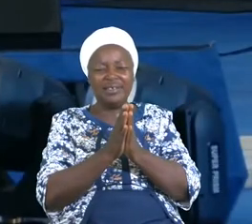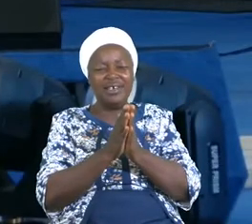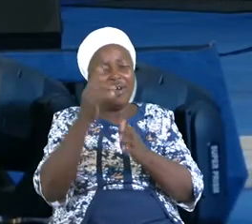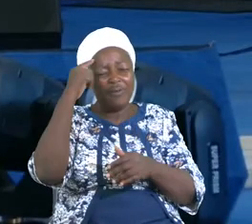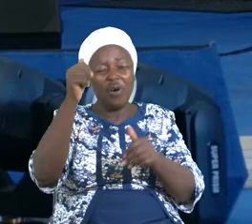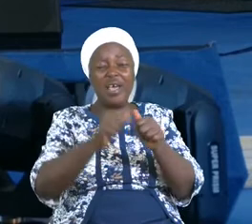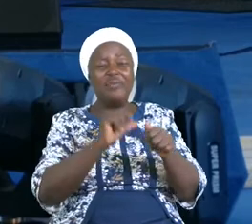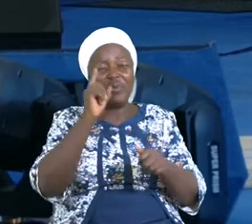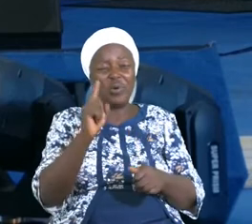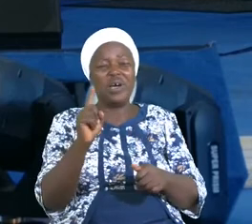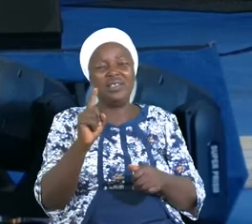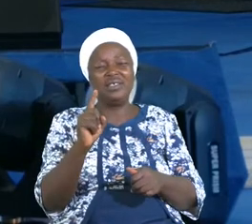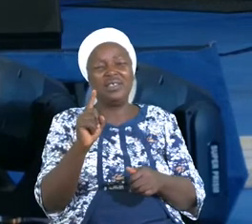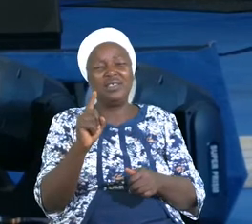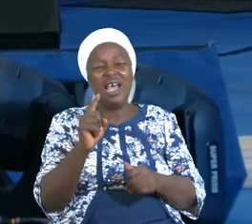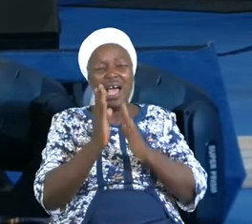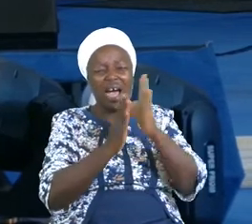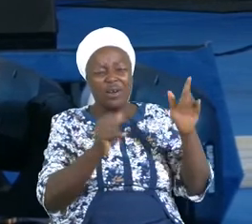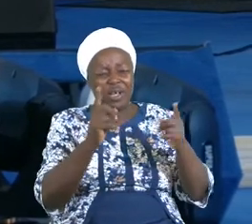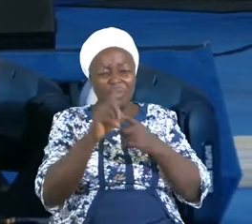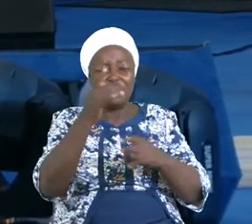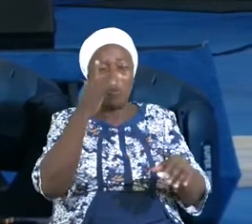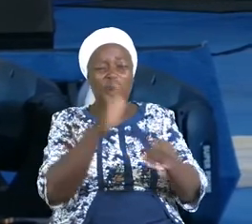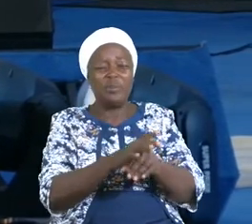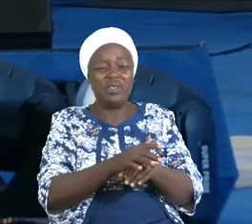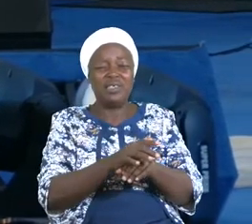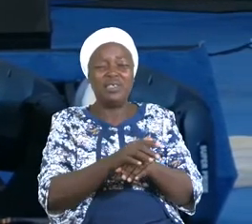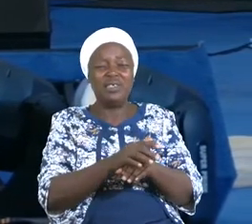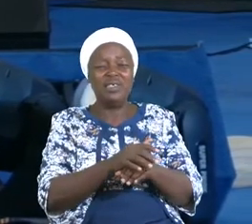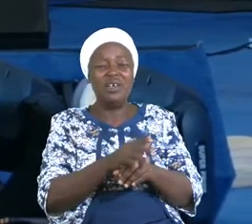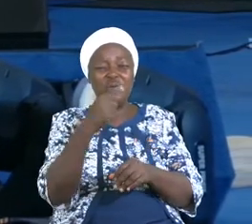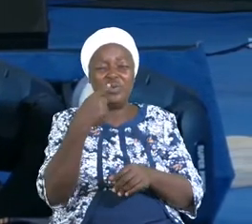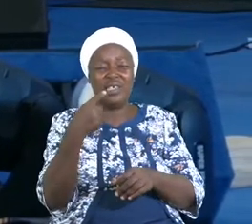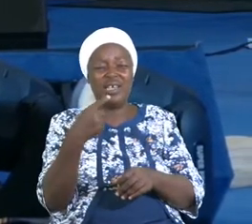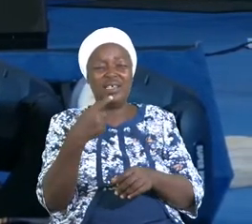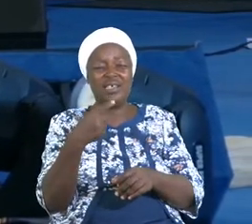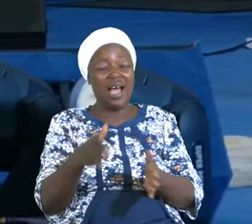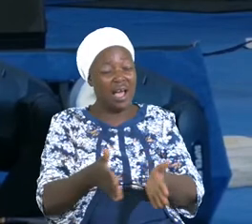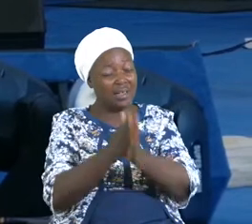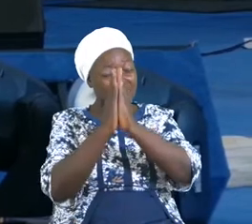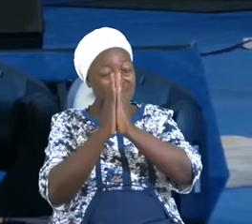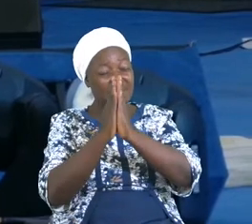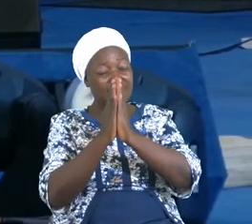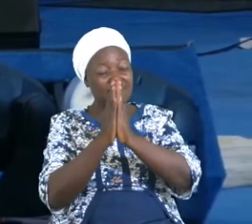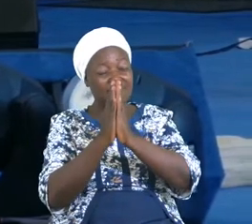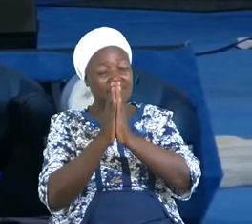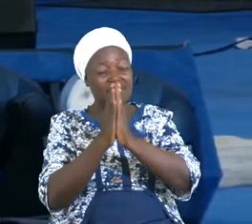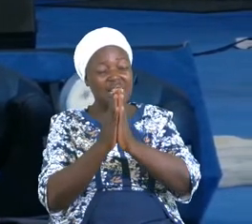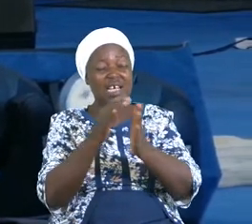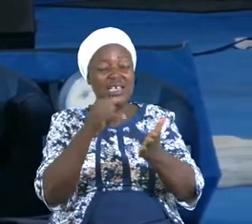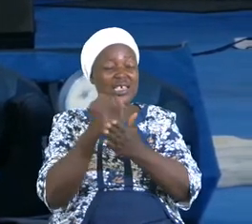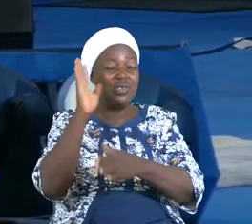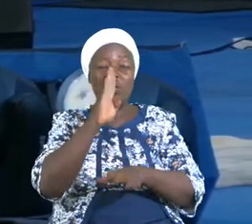everyone according to your promise. You said, ask, it will be given unto